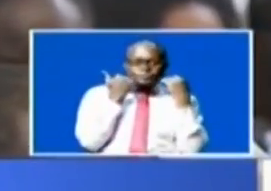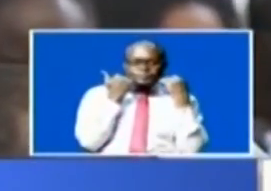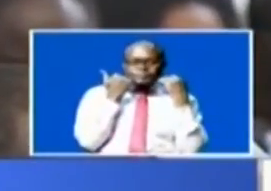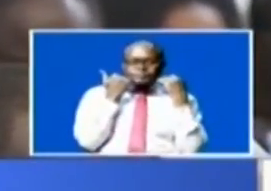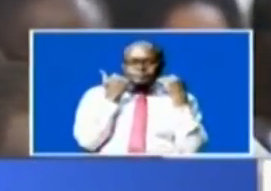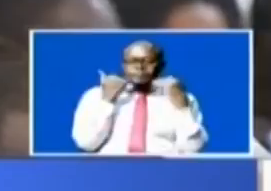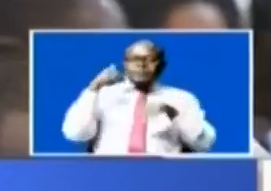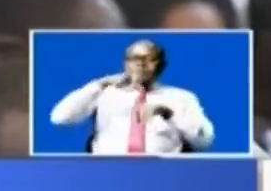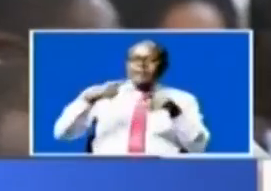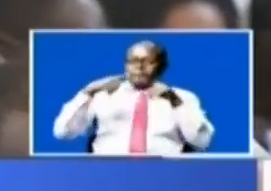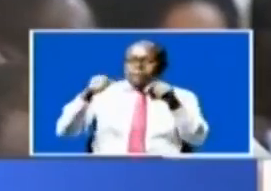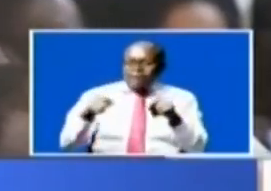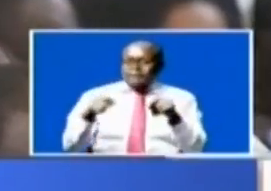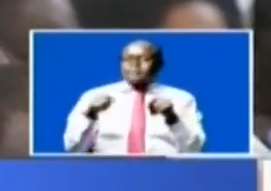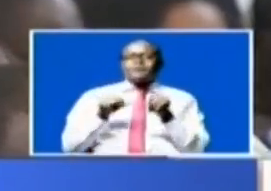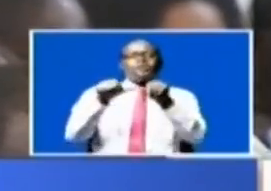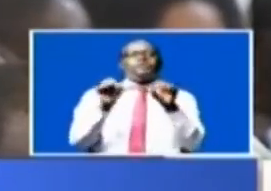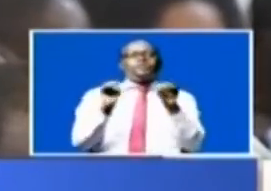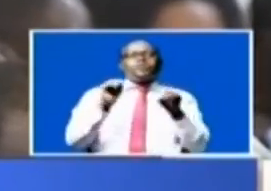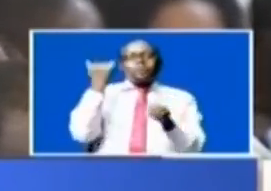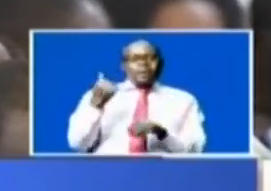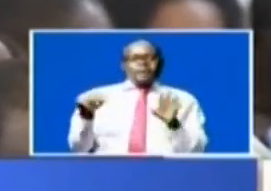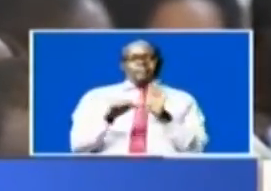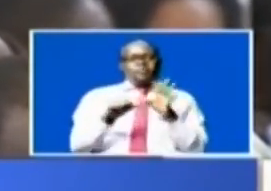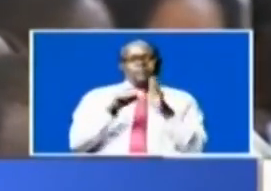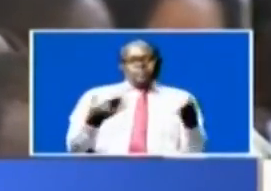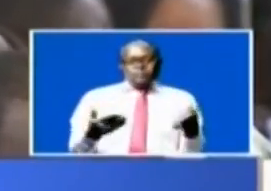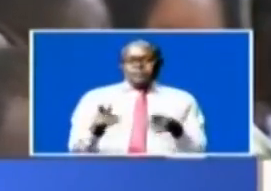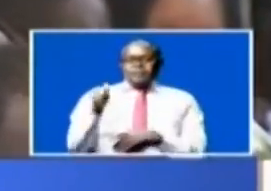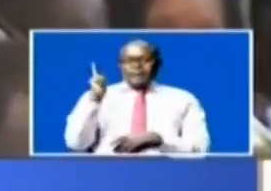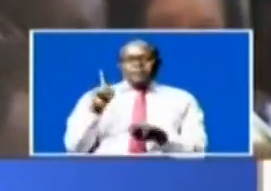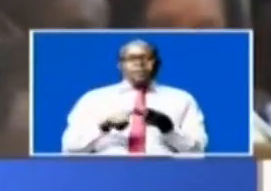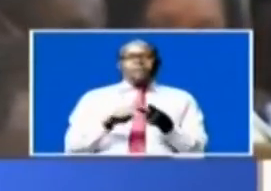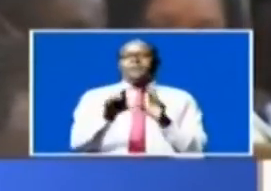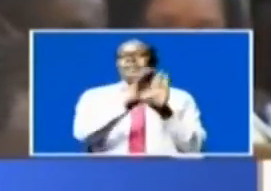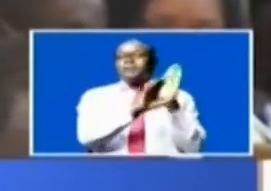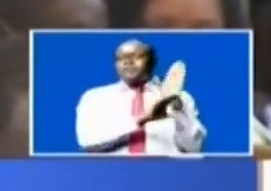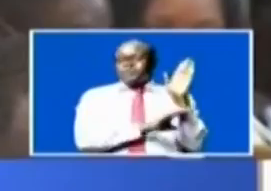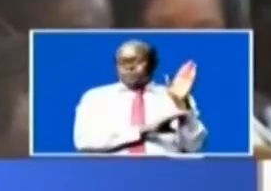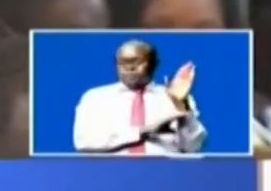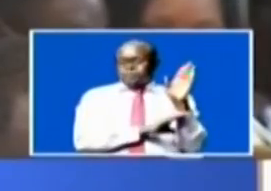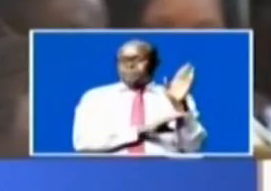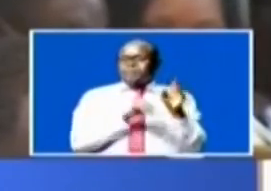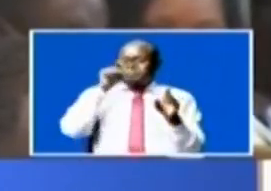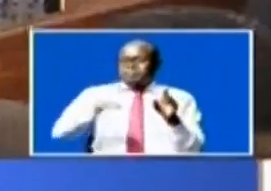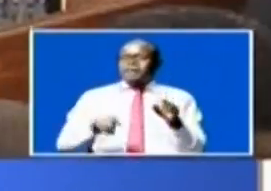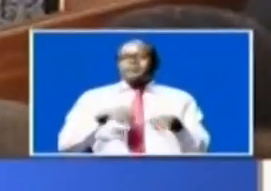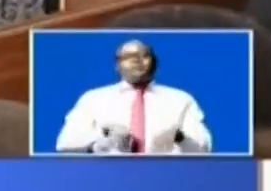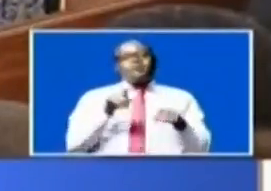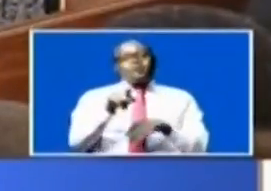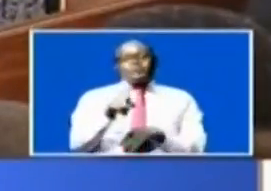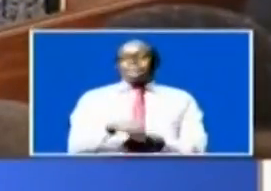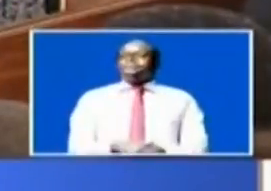And when we say that the cases are not moving, it's not because of us. It is our law, it is our constitution, which we must abide by.